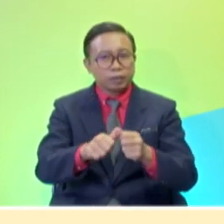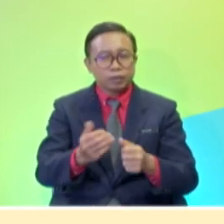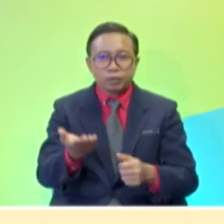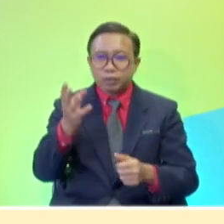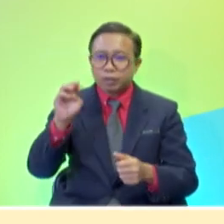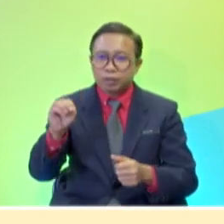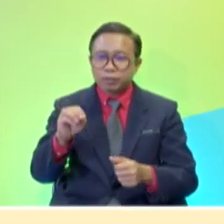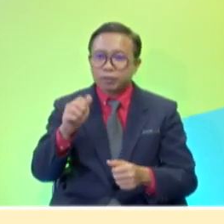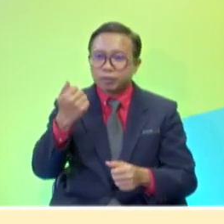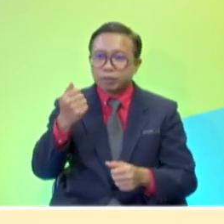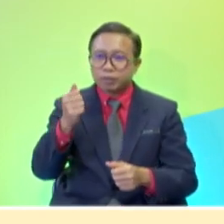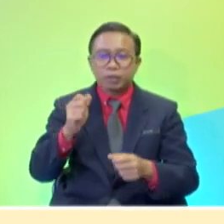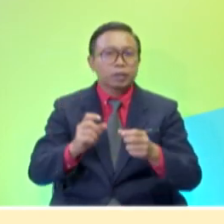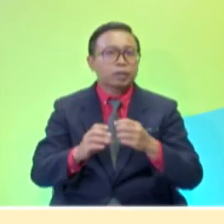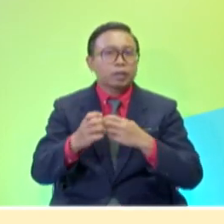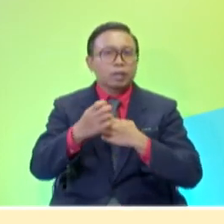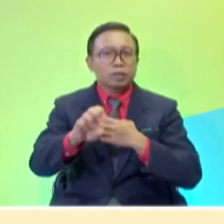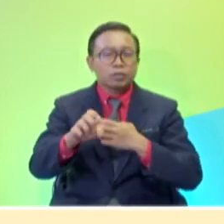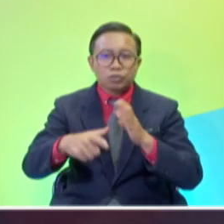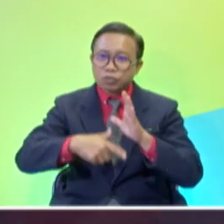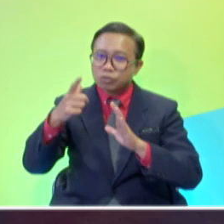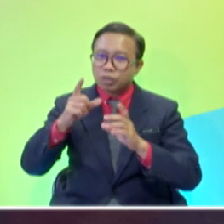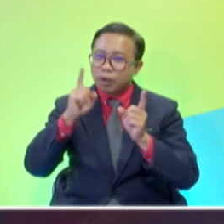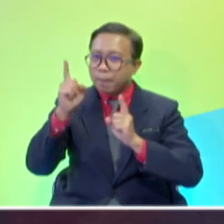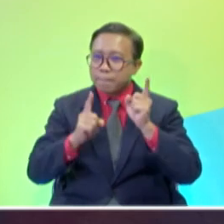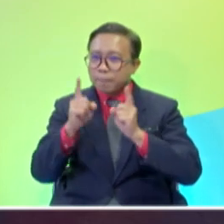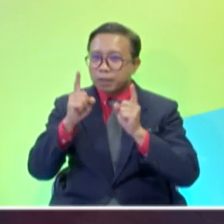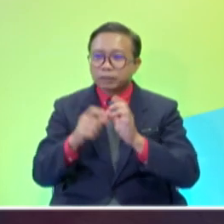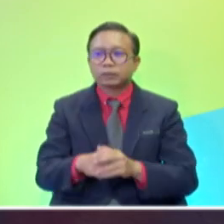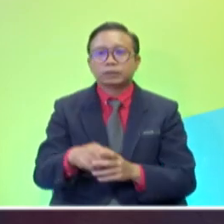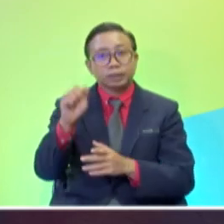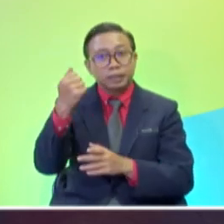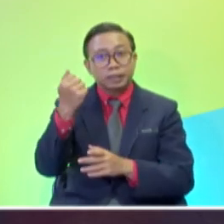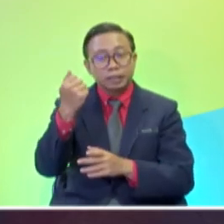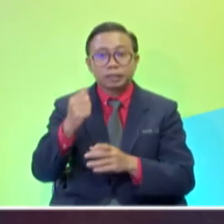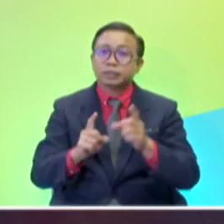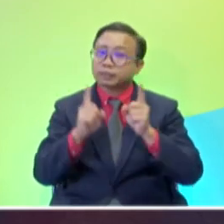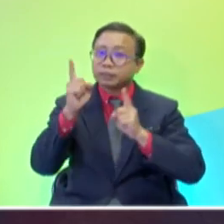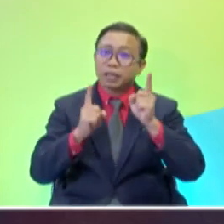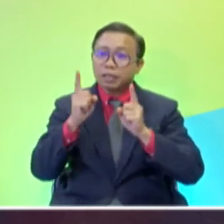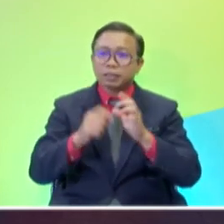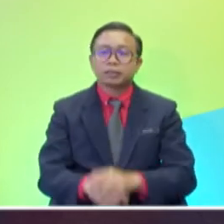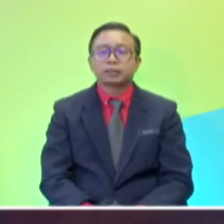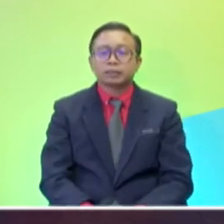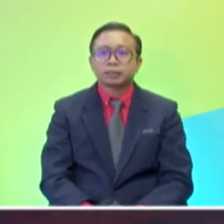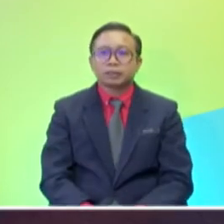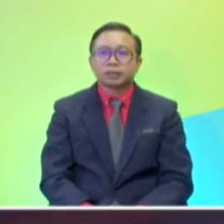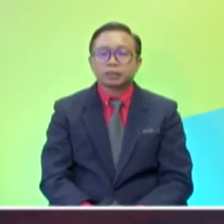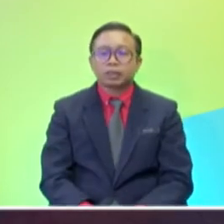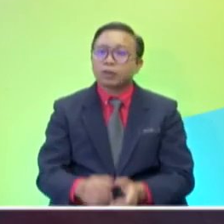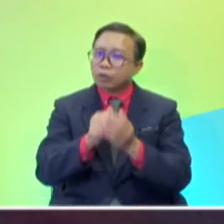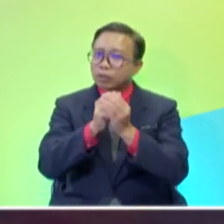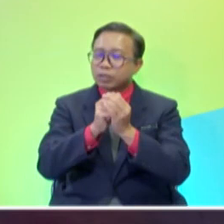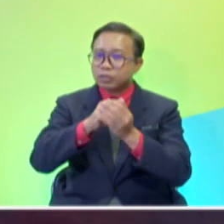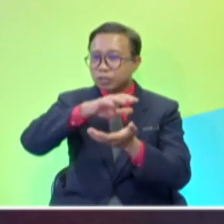them 10 extra stars each. Wow, Woohoo! 10 stars. All All right, great. Congratulations,